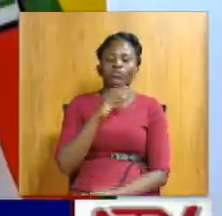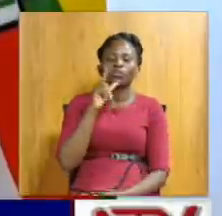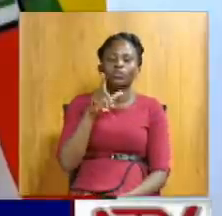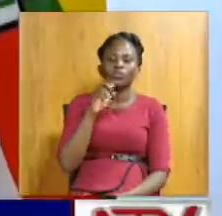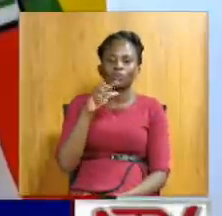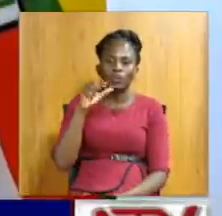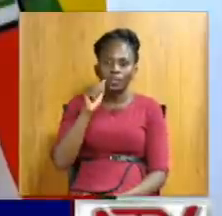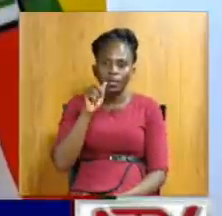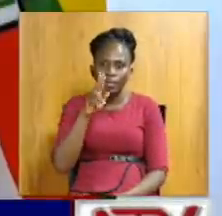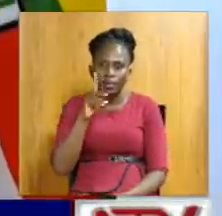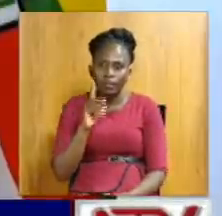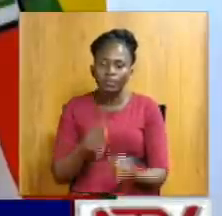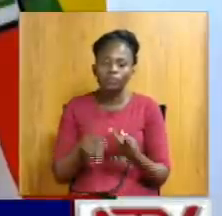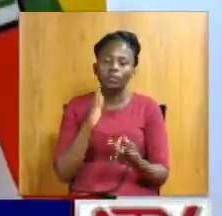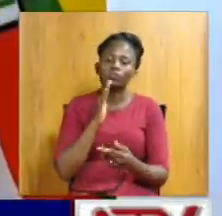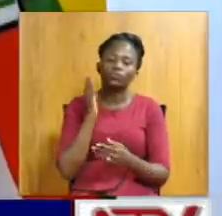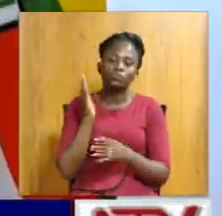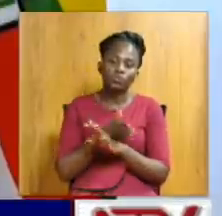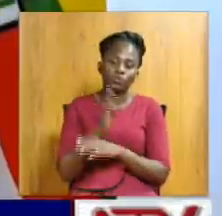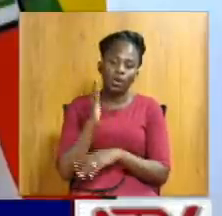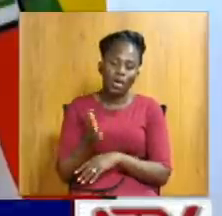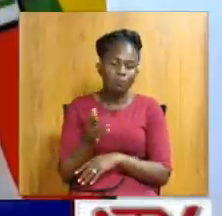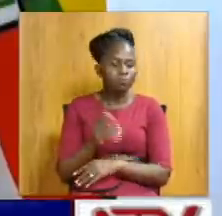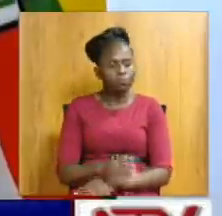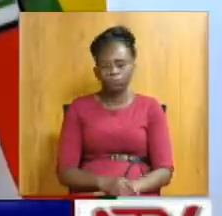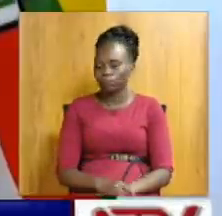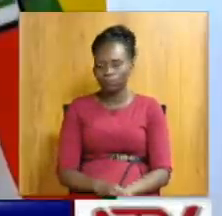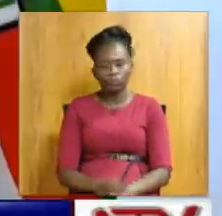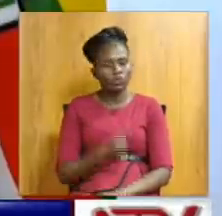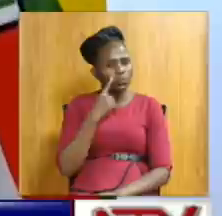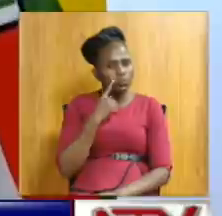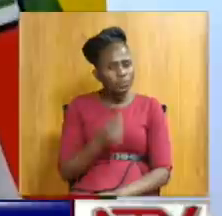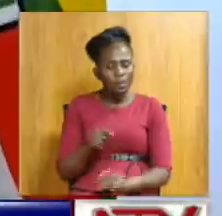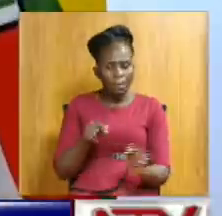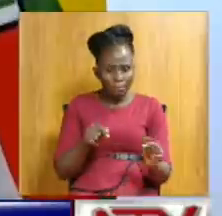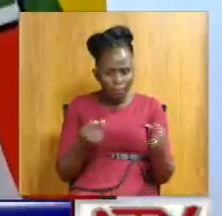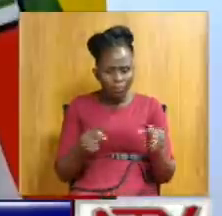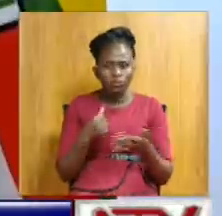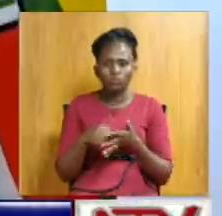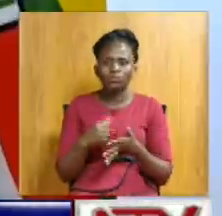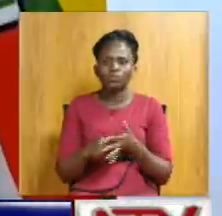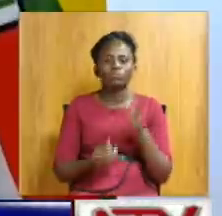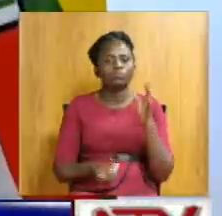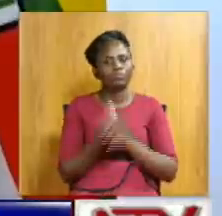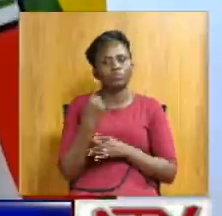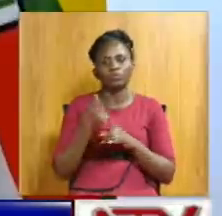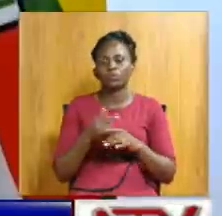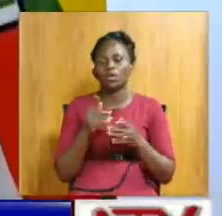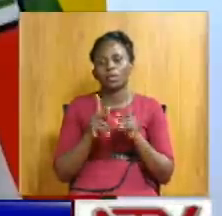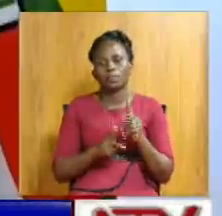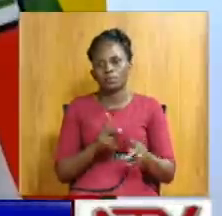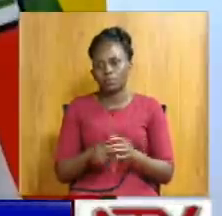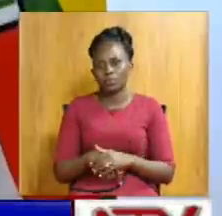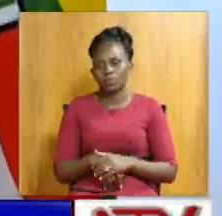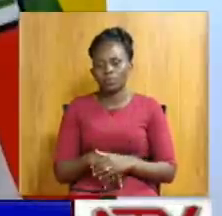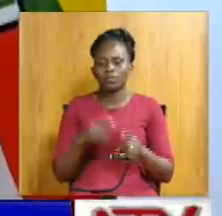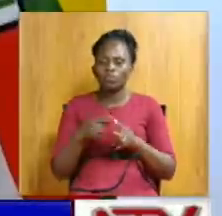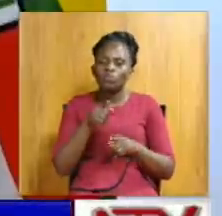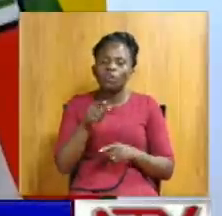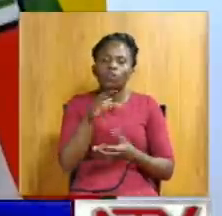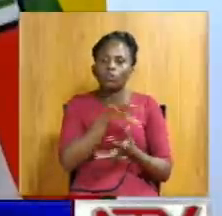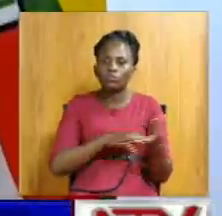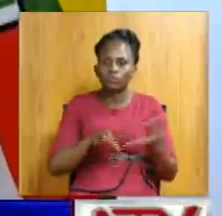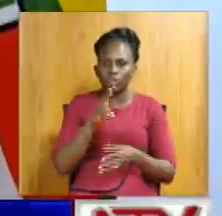and others, and see the tragedy that was being played out among our people by these confused